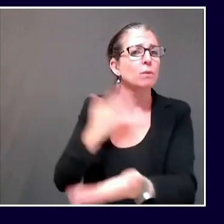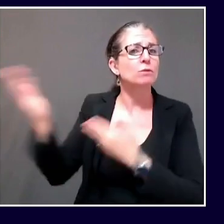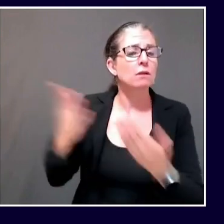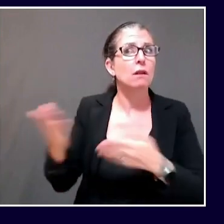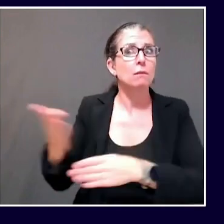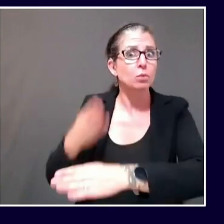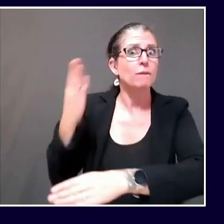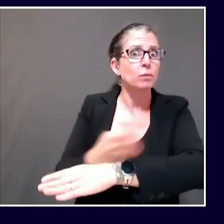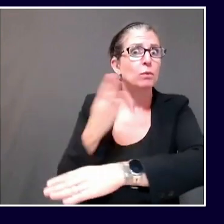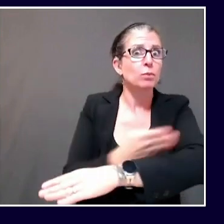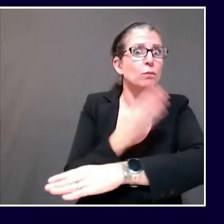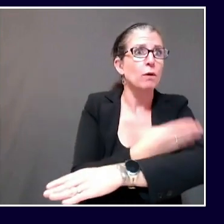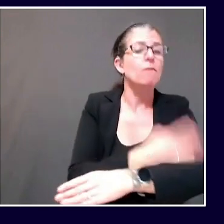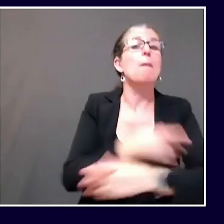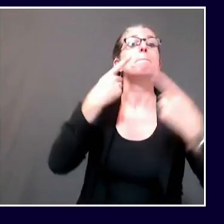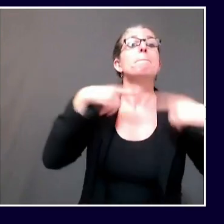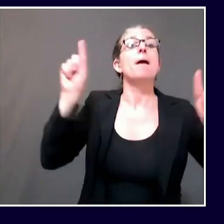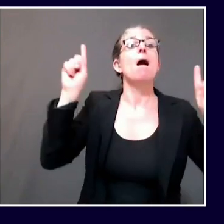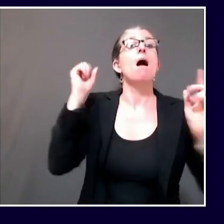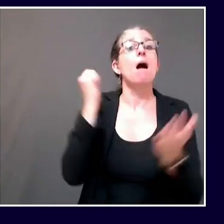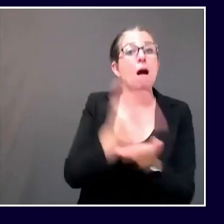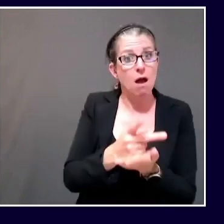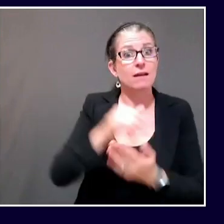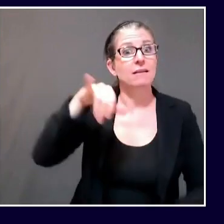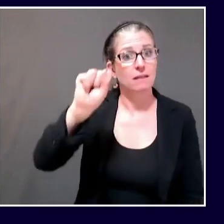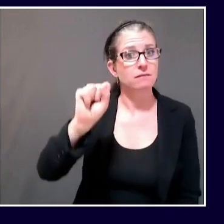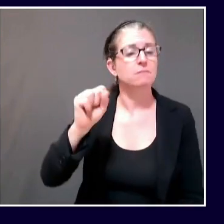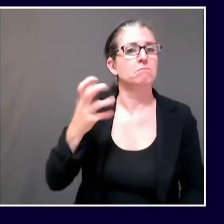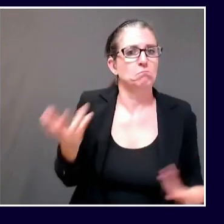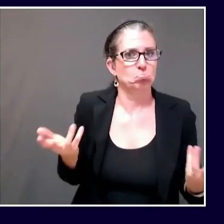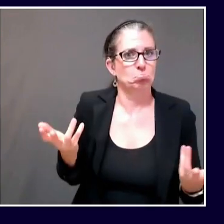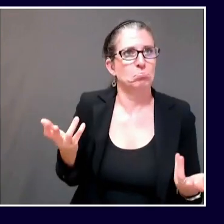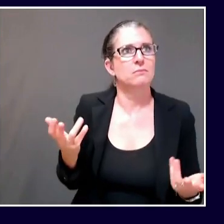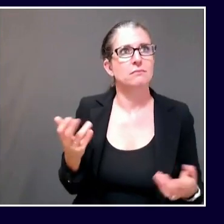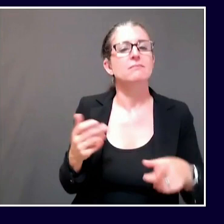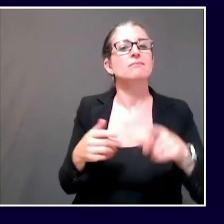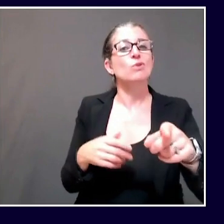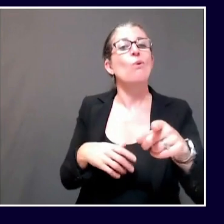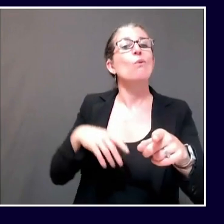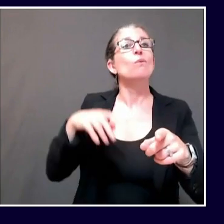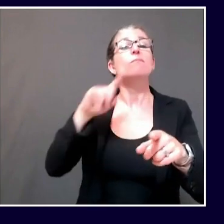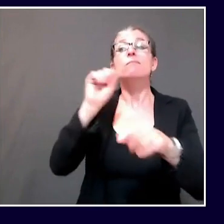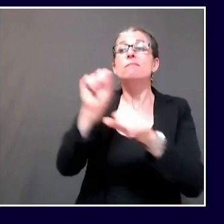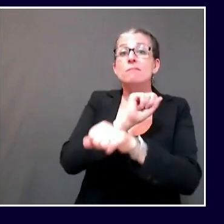work with the Maine public to keep people safe.